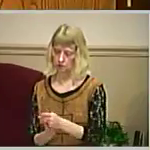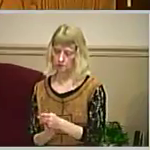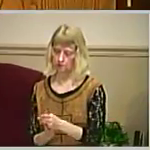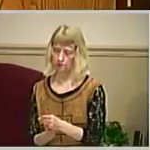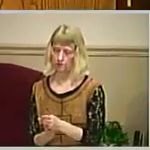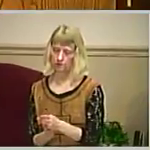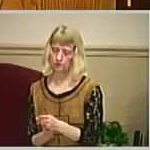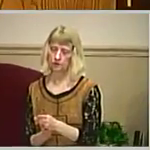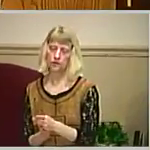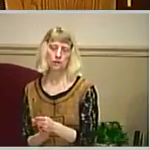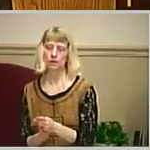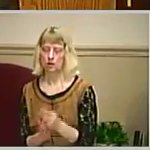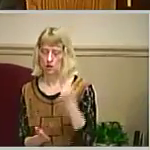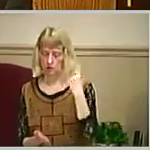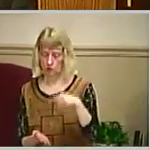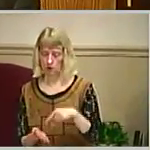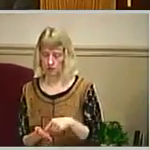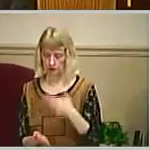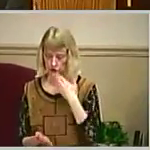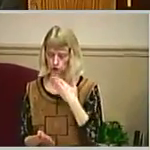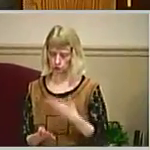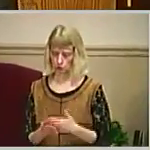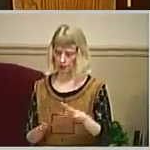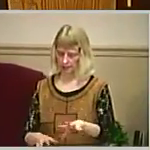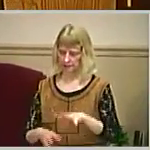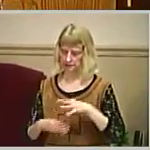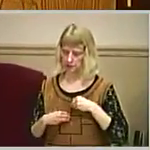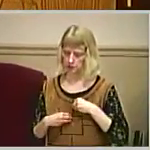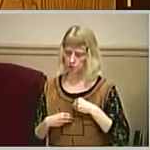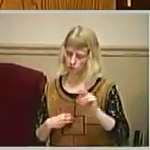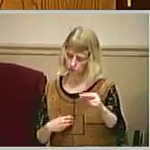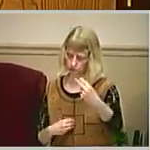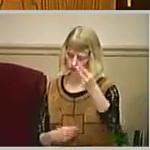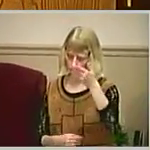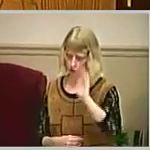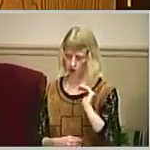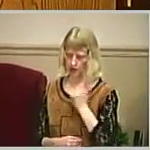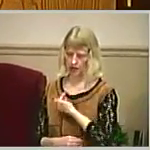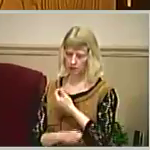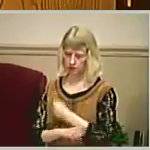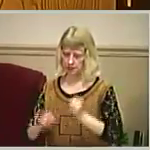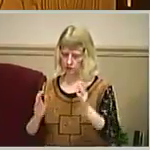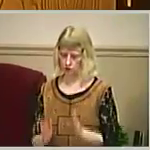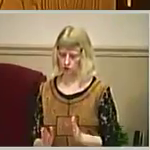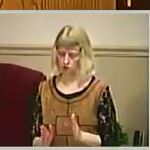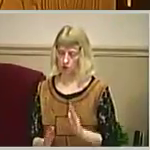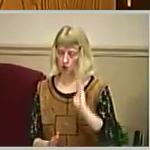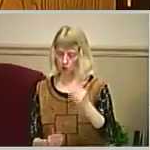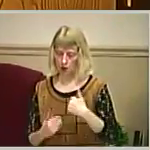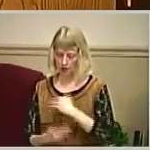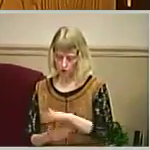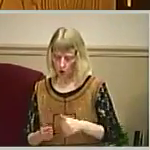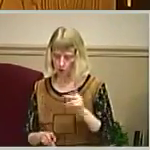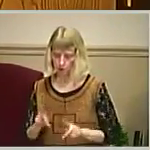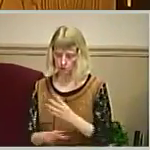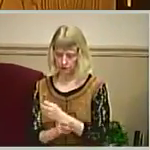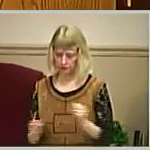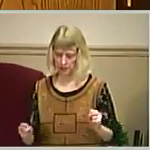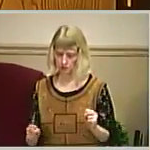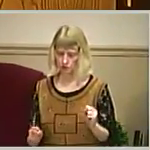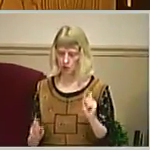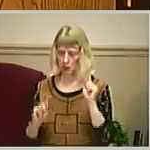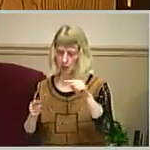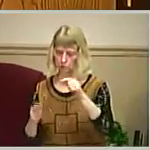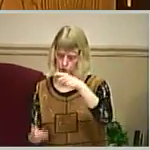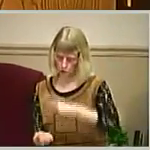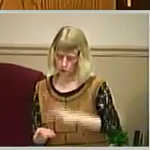honesty. For this is good and acceptable in the sight of God our Savior, who will have all men to be saved and to come unto